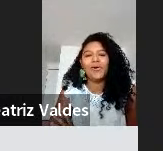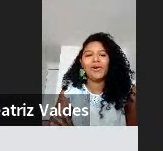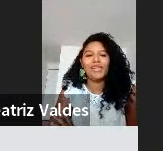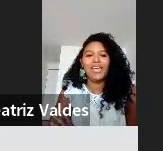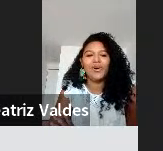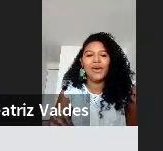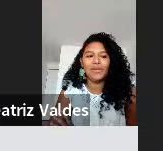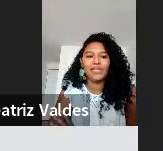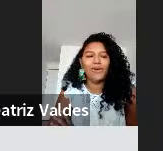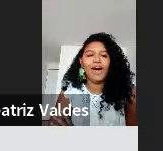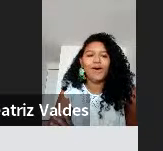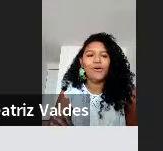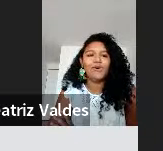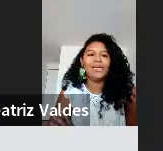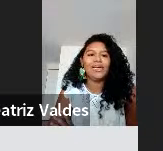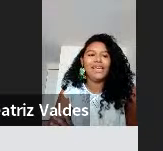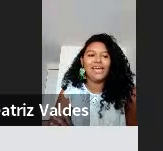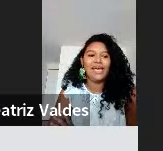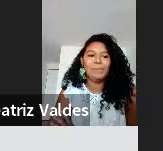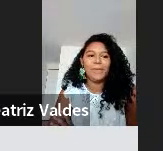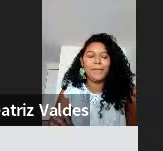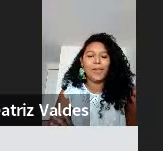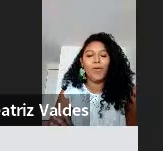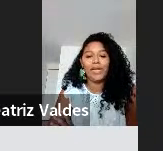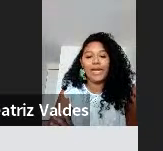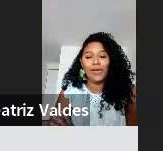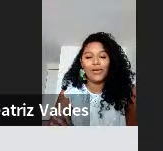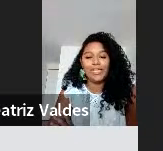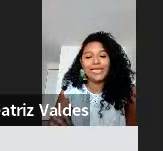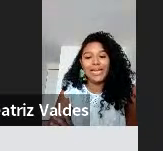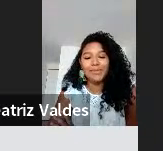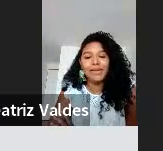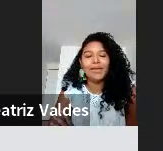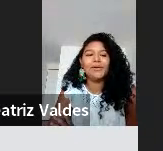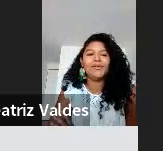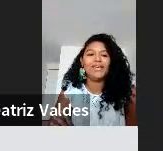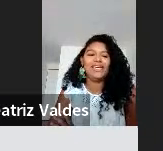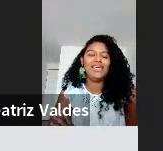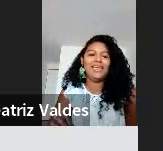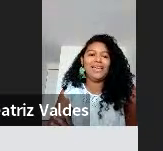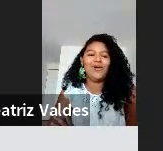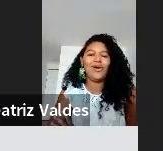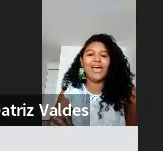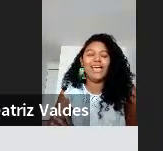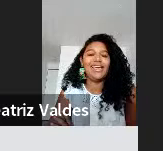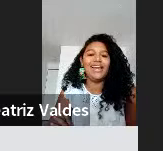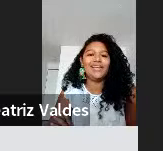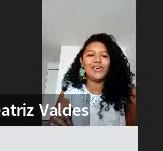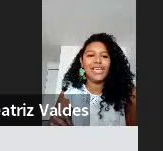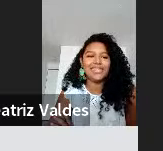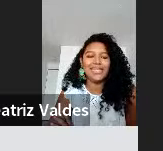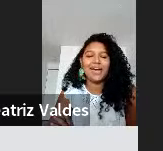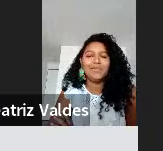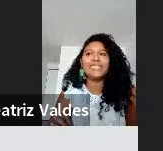jurado por escoger mi trabajo como el ganador de este gran premio, y creo que